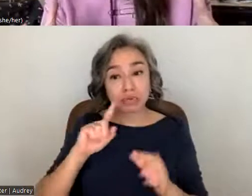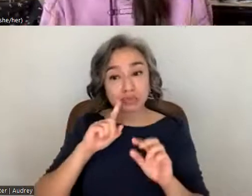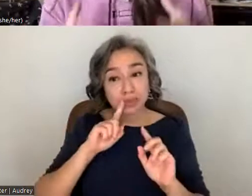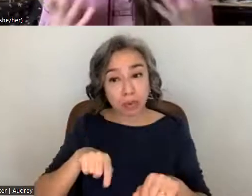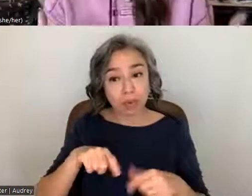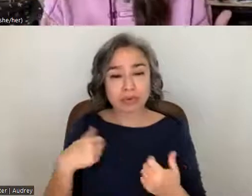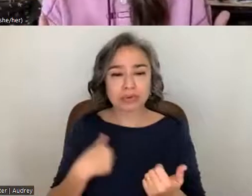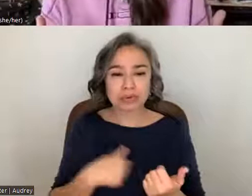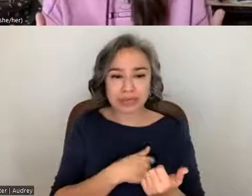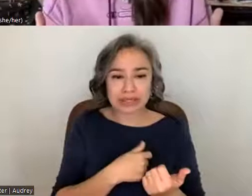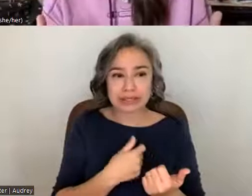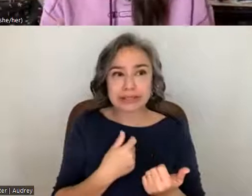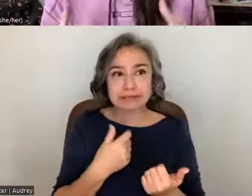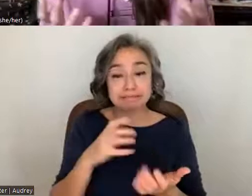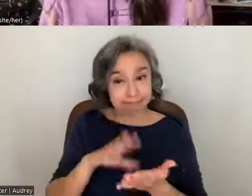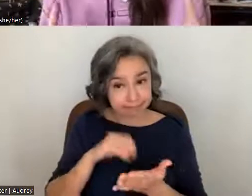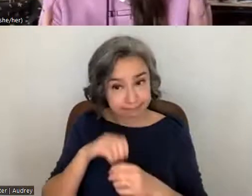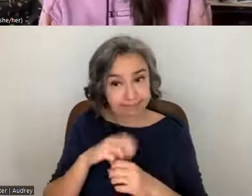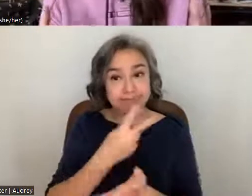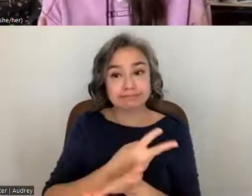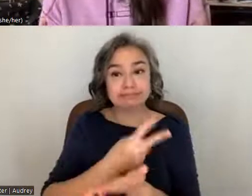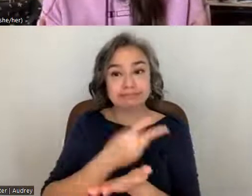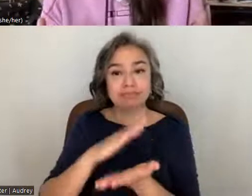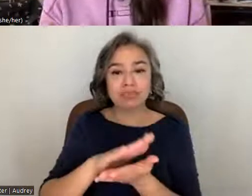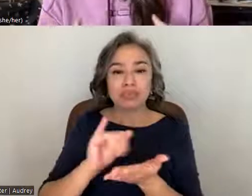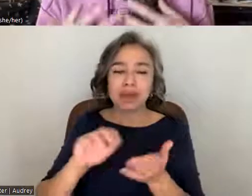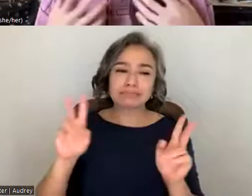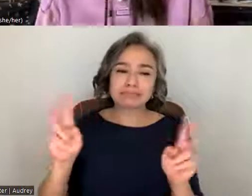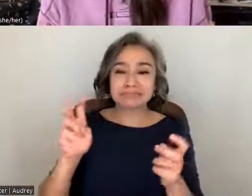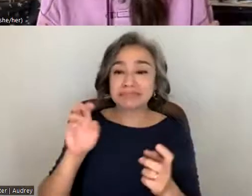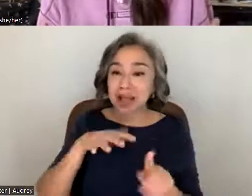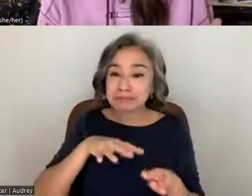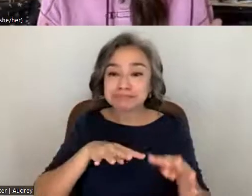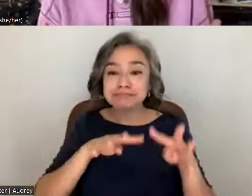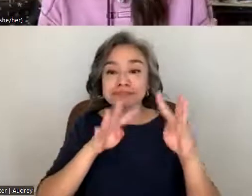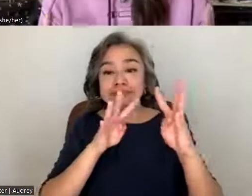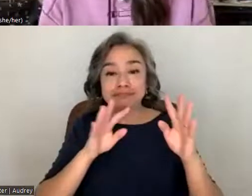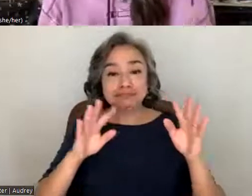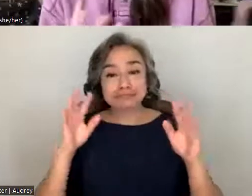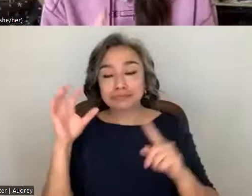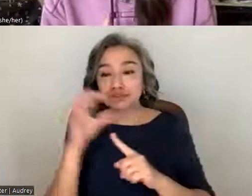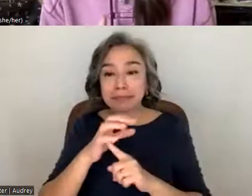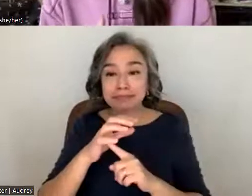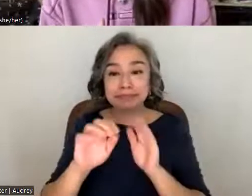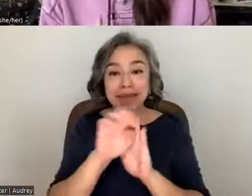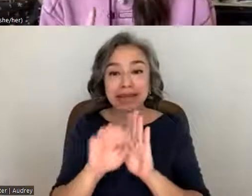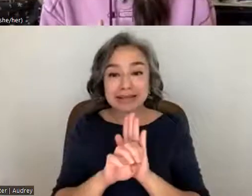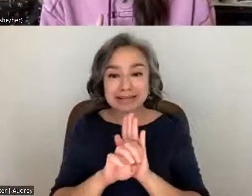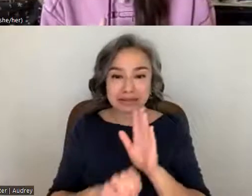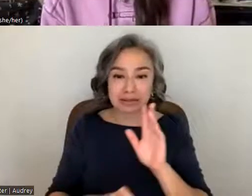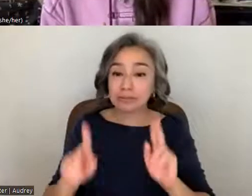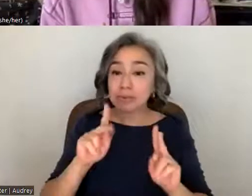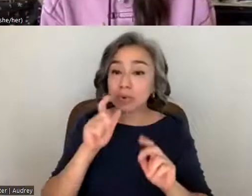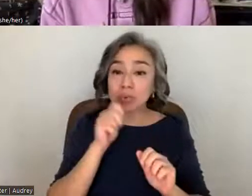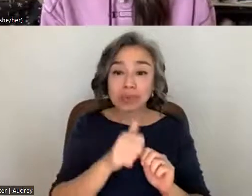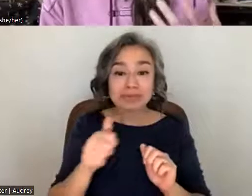of learn in graduate school is like our holy grail of ethics. This was developed to ensure that folks who are research